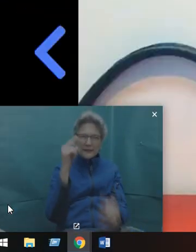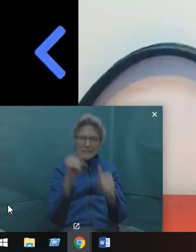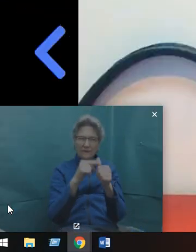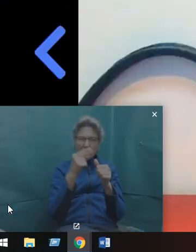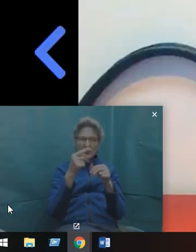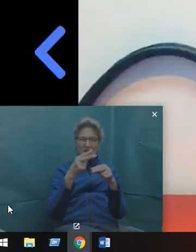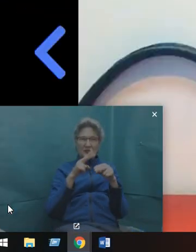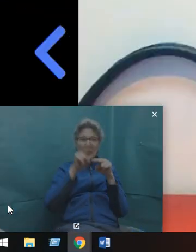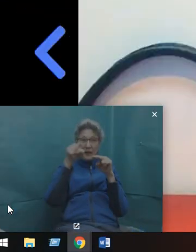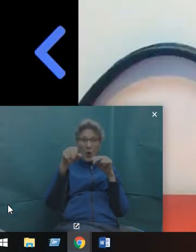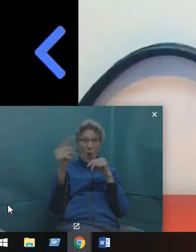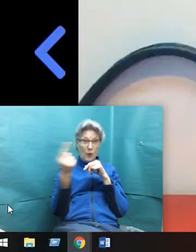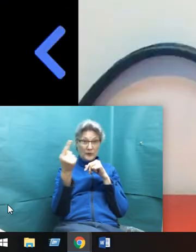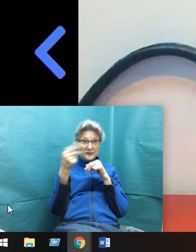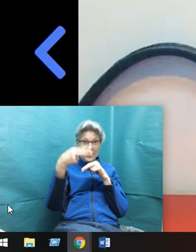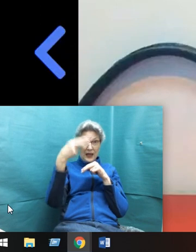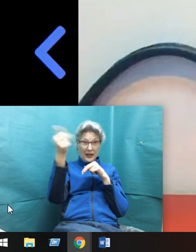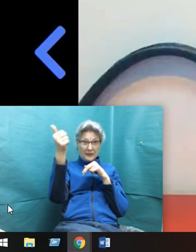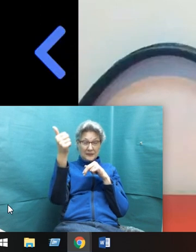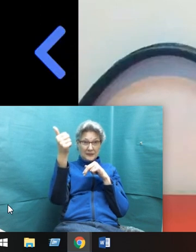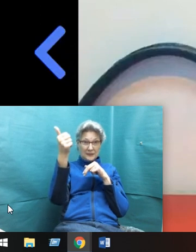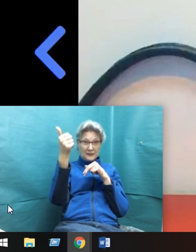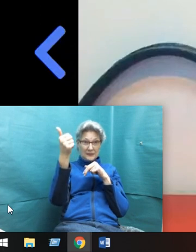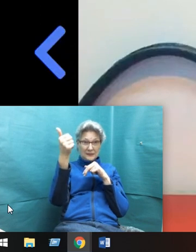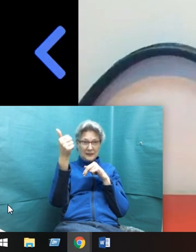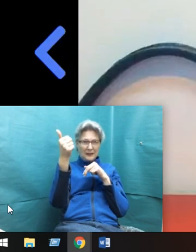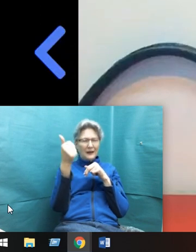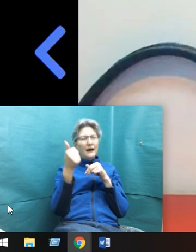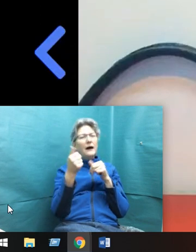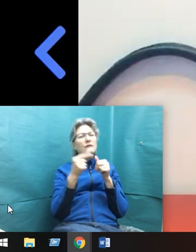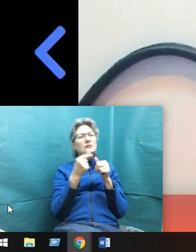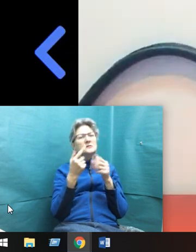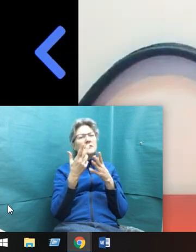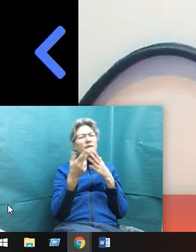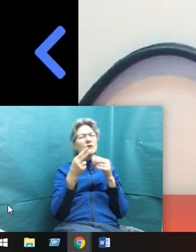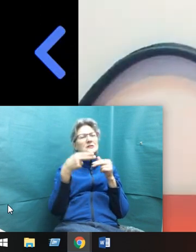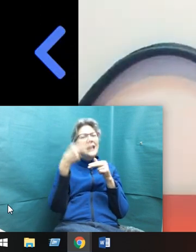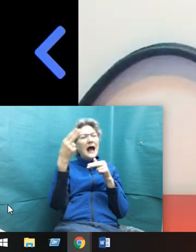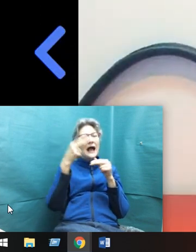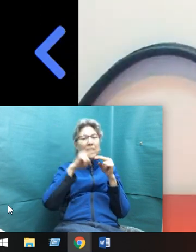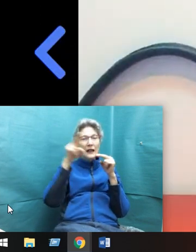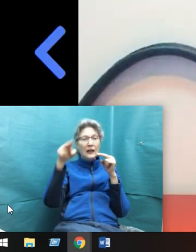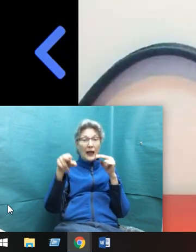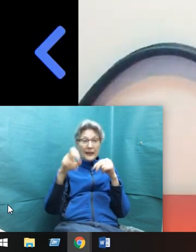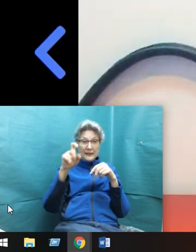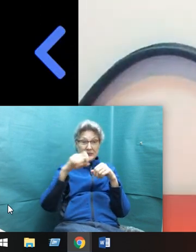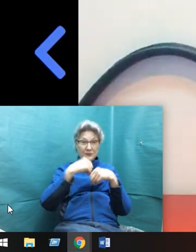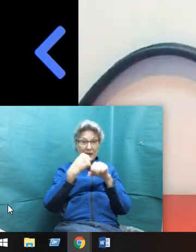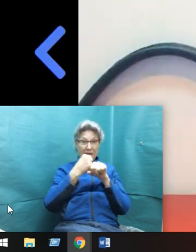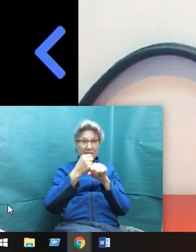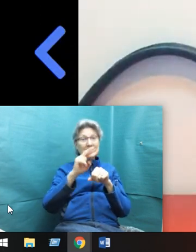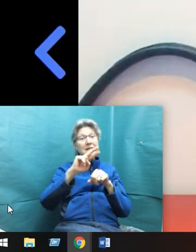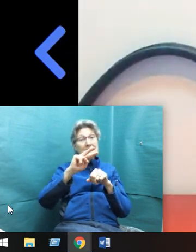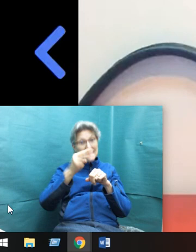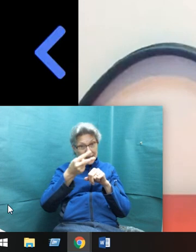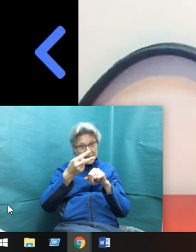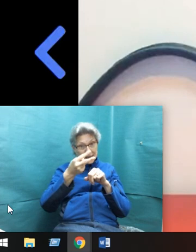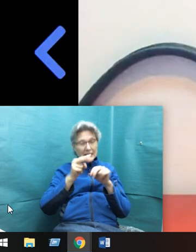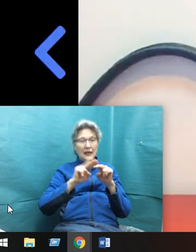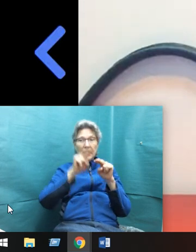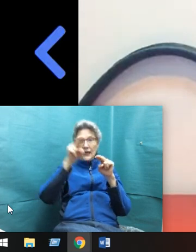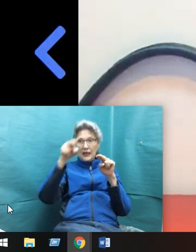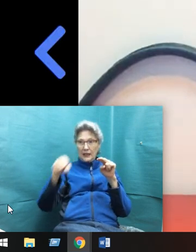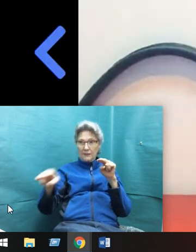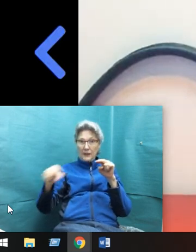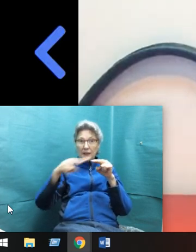Now, right now, I've only built one hill, the first high hill. So I still need to make the second hill. I'm gonna make this